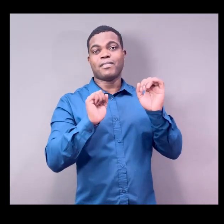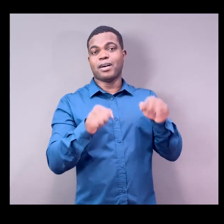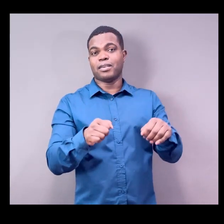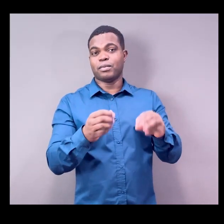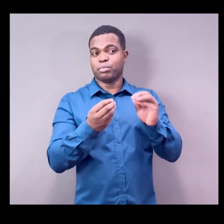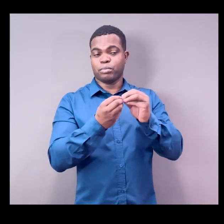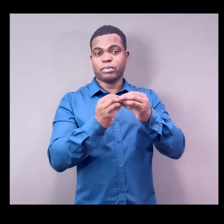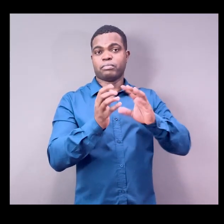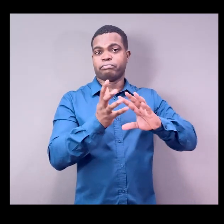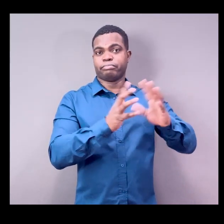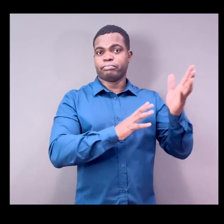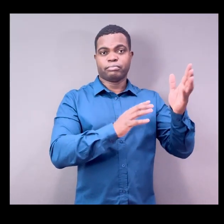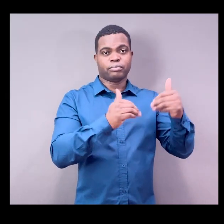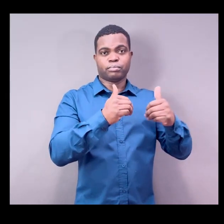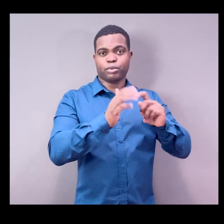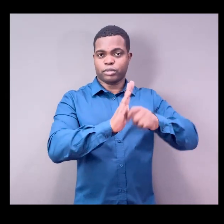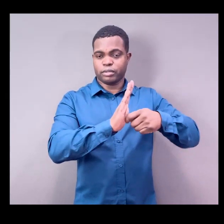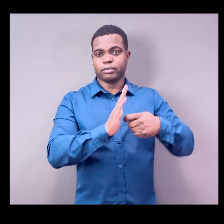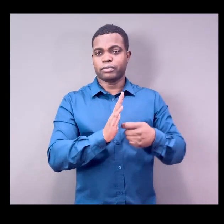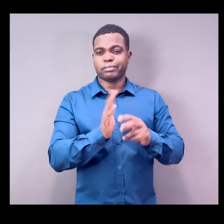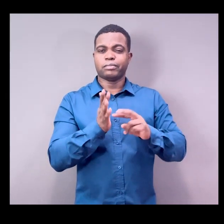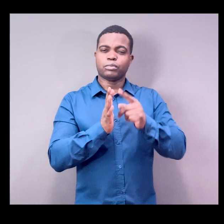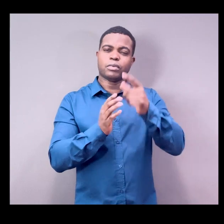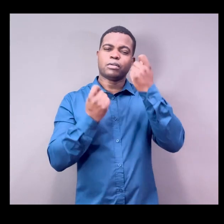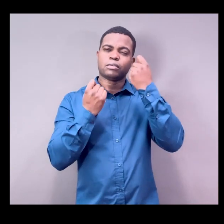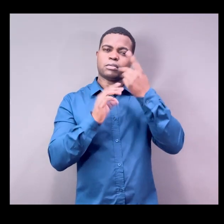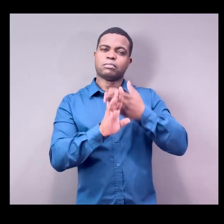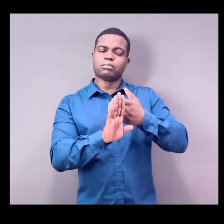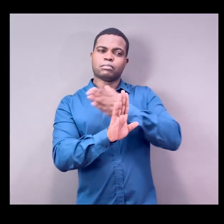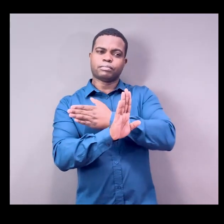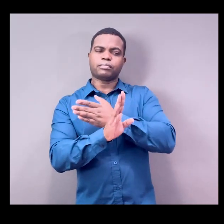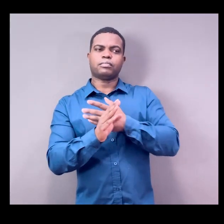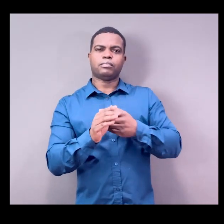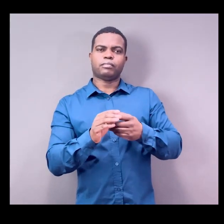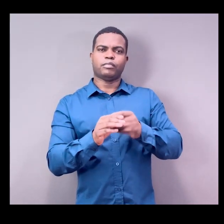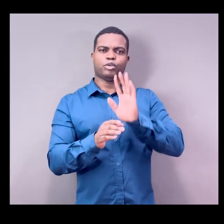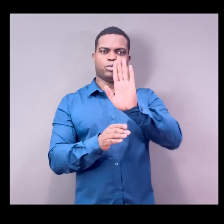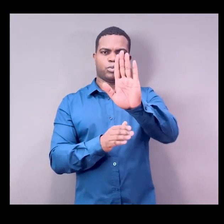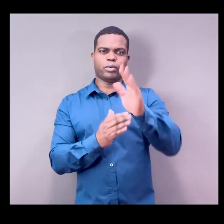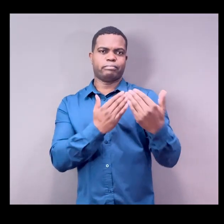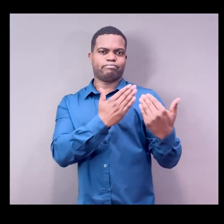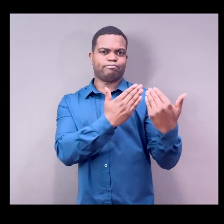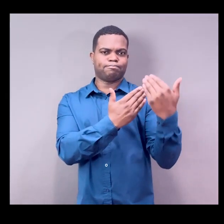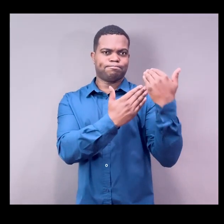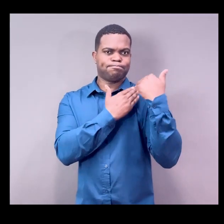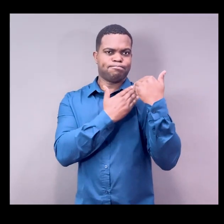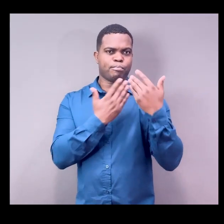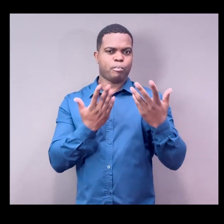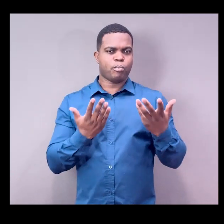challenges. So you need to address everything and also understand the